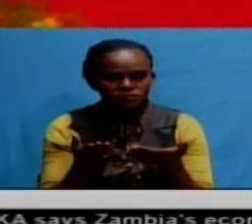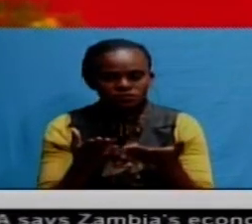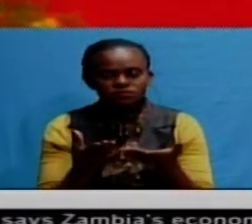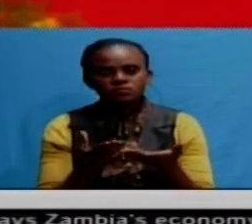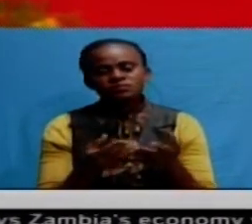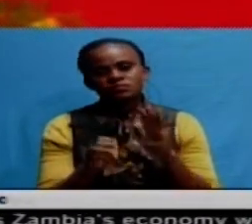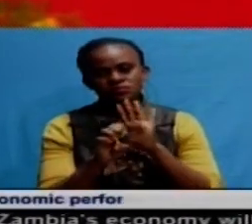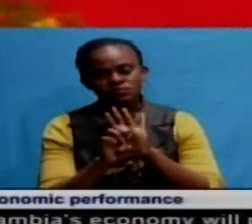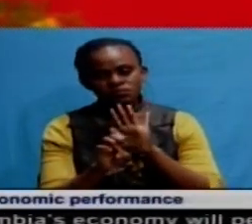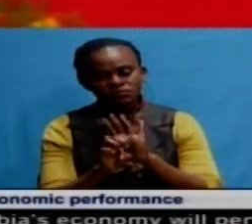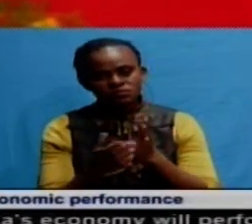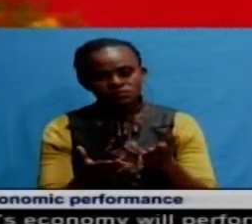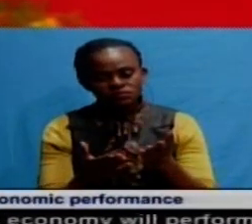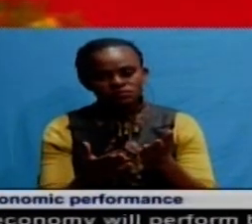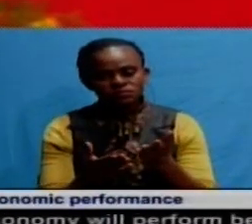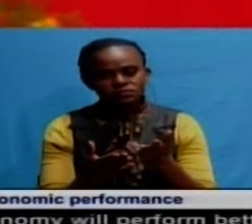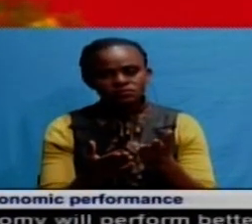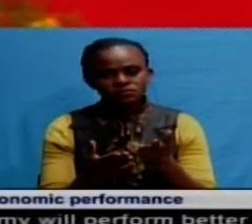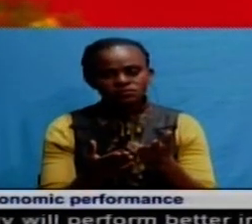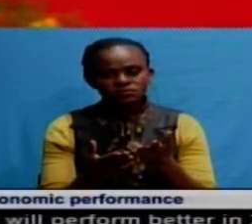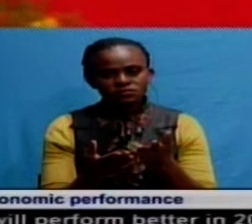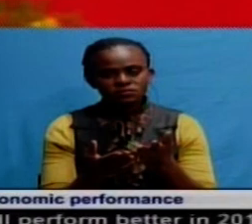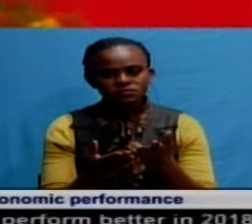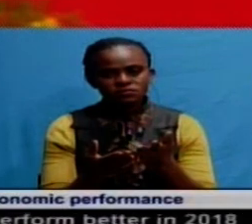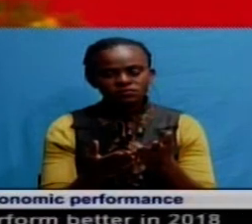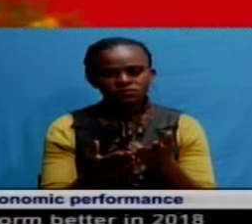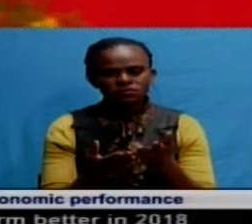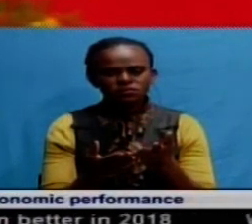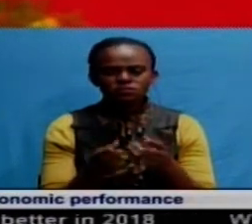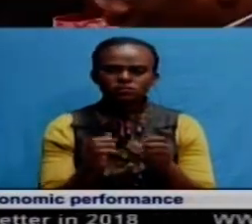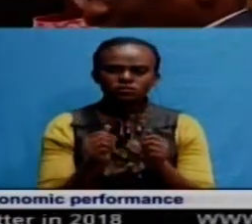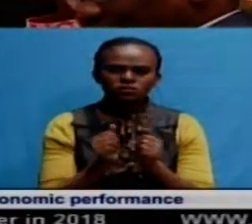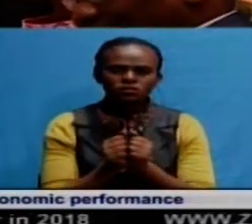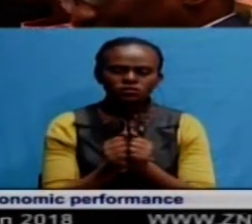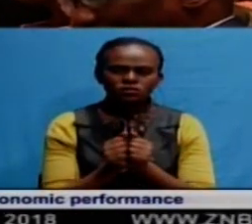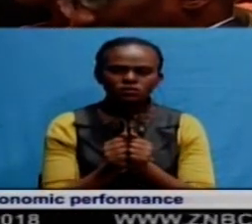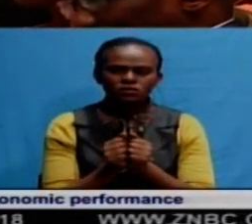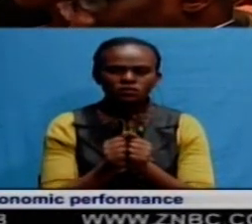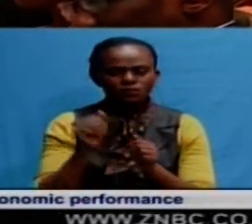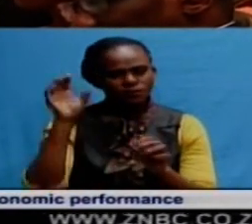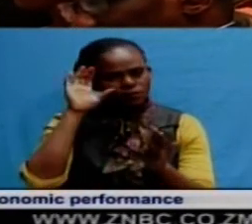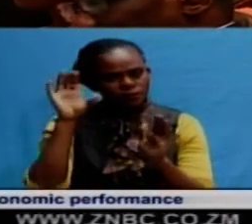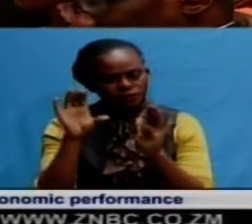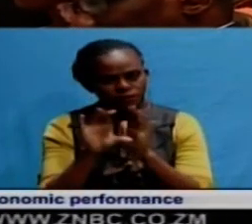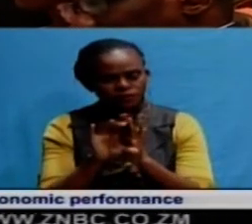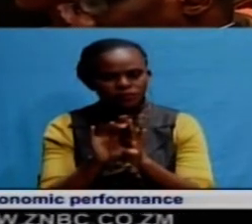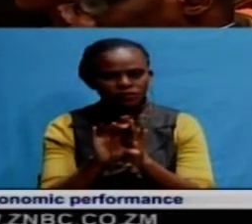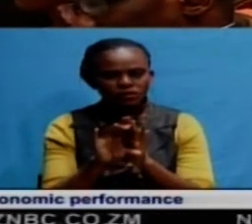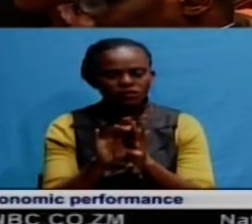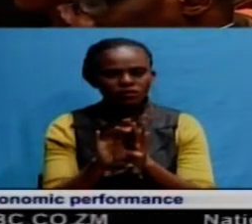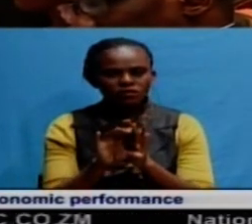Aggie, Zawa president, and another writer from Zawa, and pictures and introductions of each